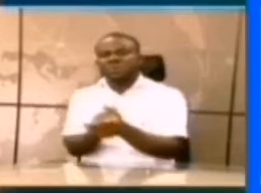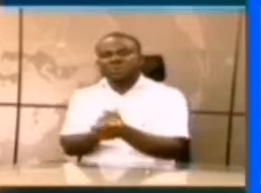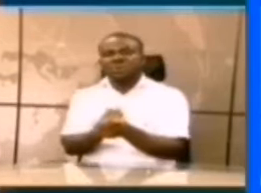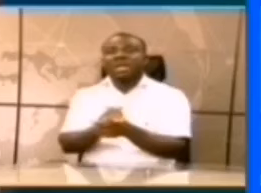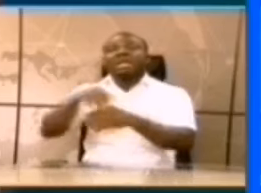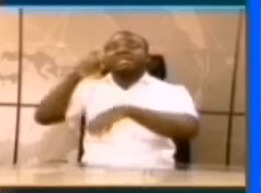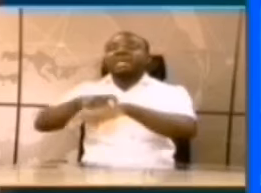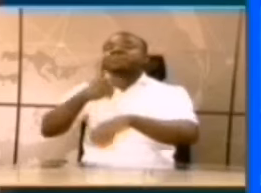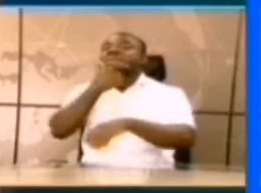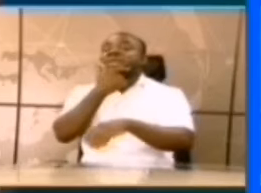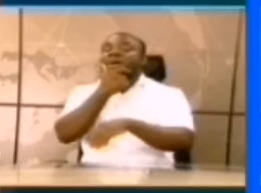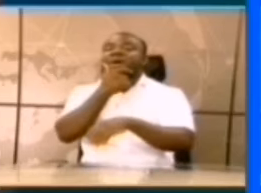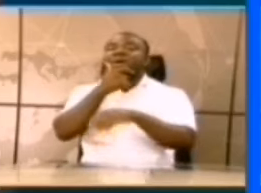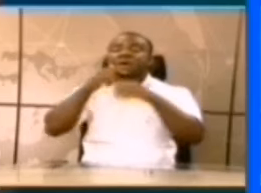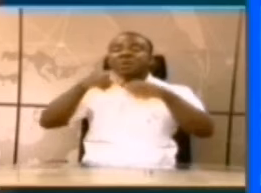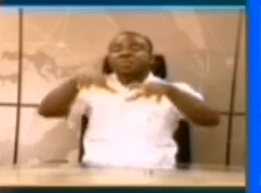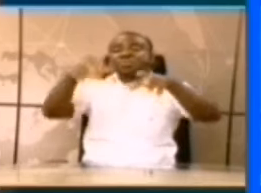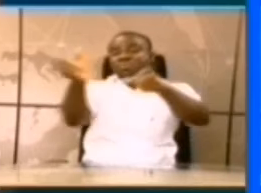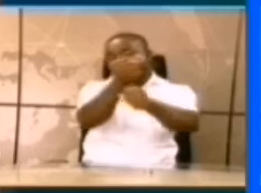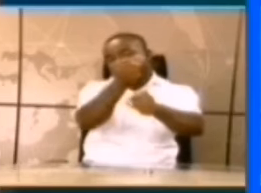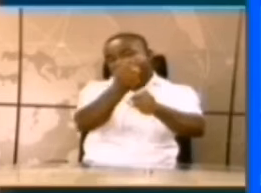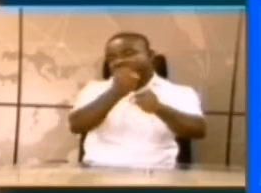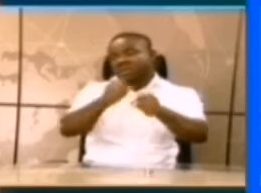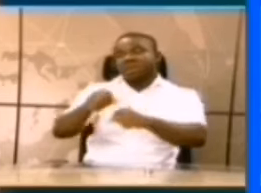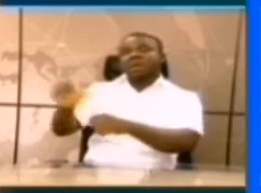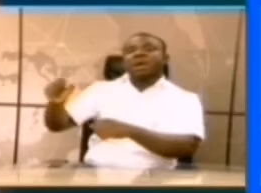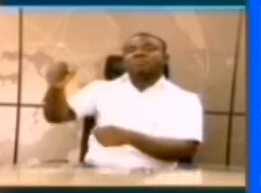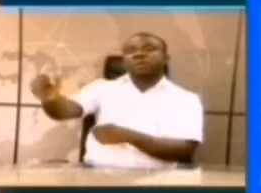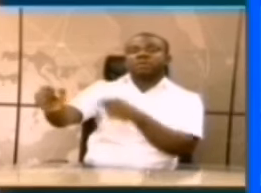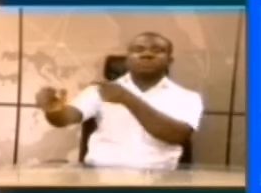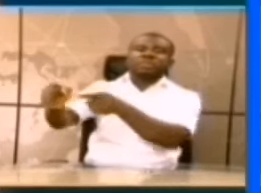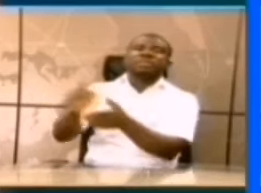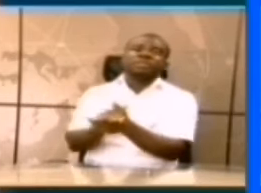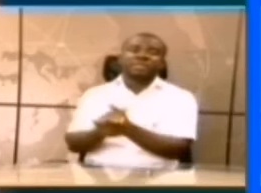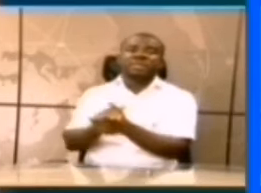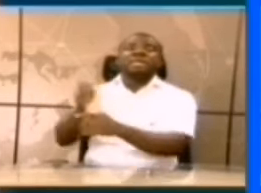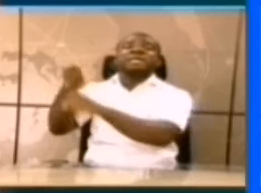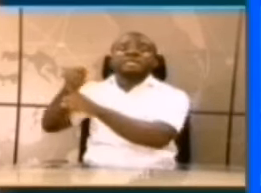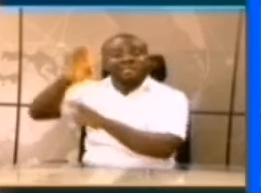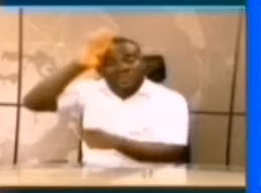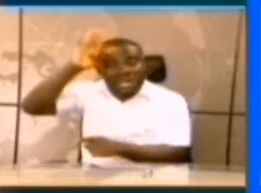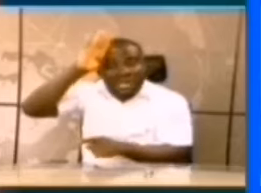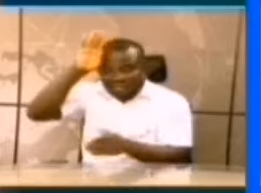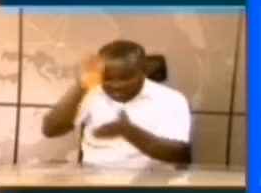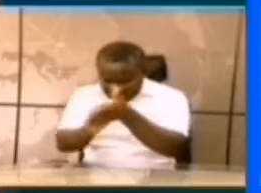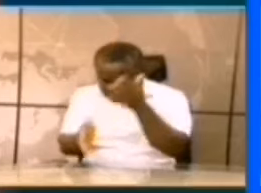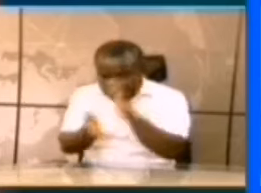and another say, but I'm a deputy defense minister, because where the soldier da? So, what poacher coming up and pumkru?